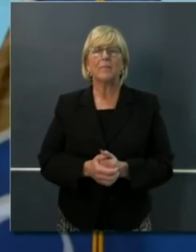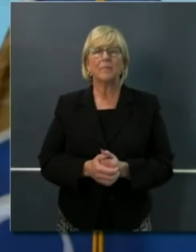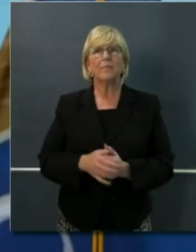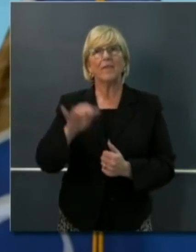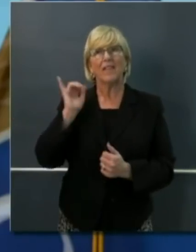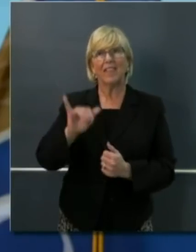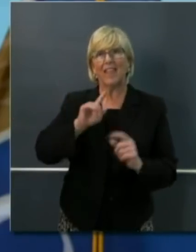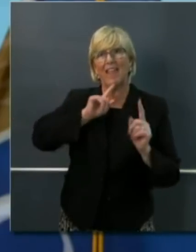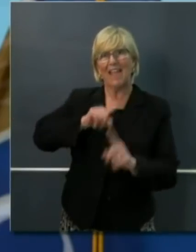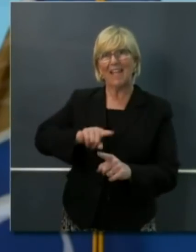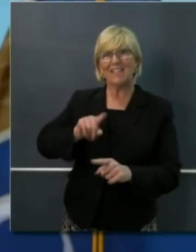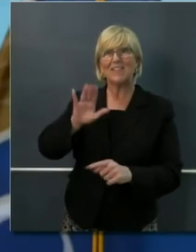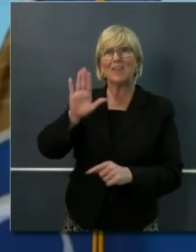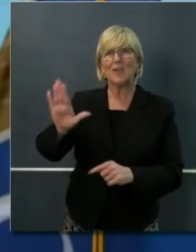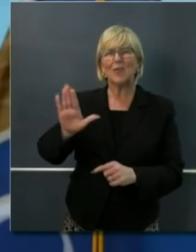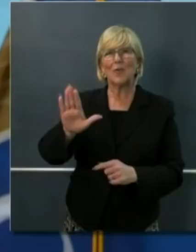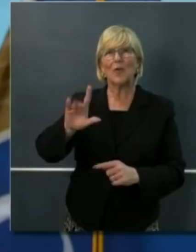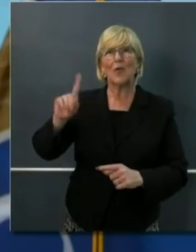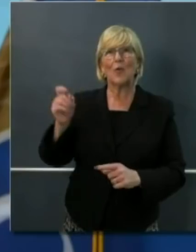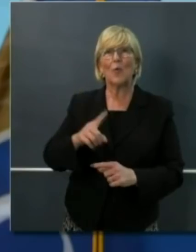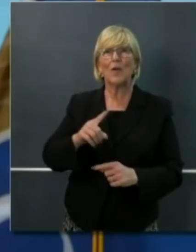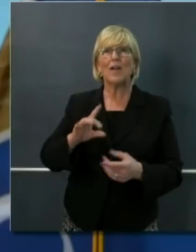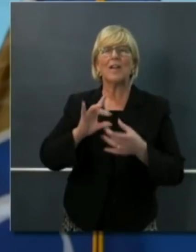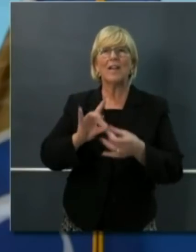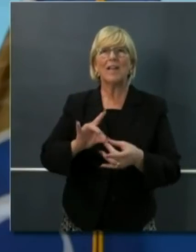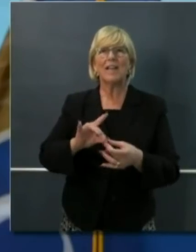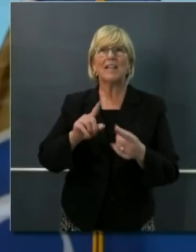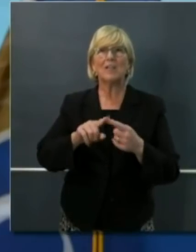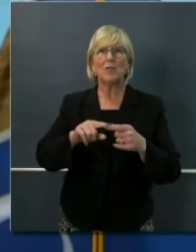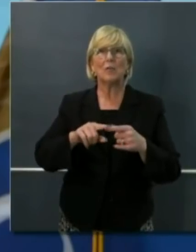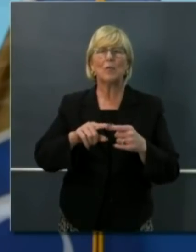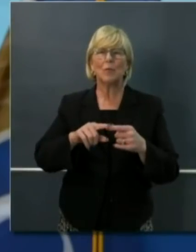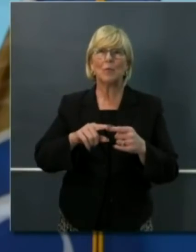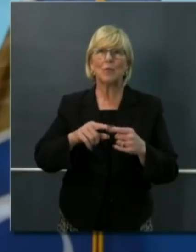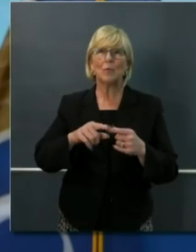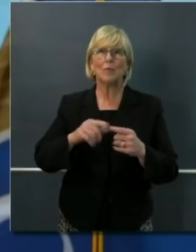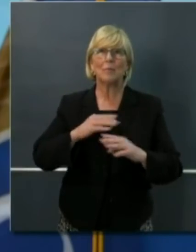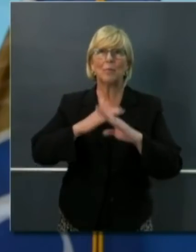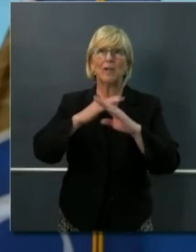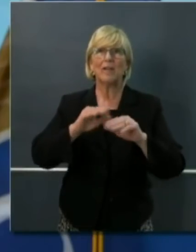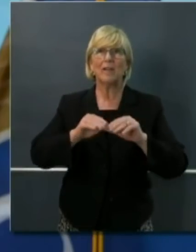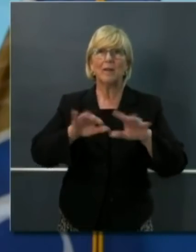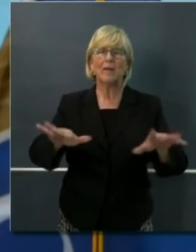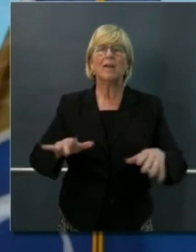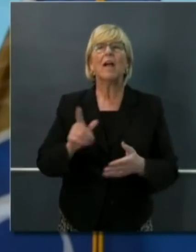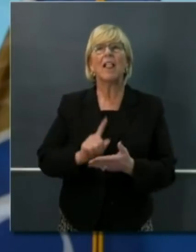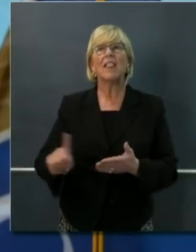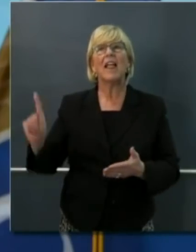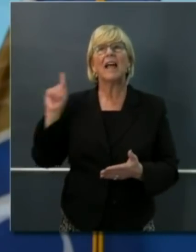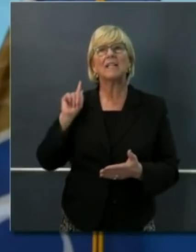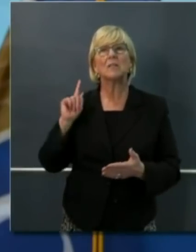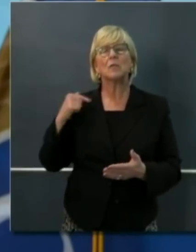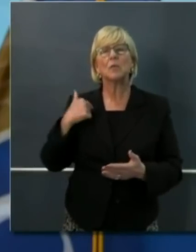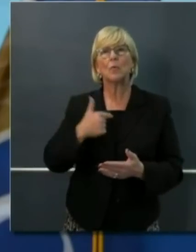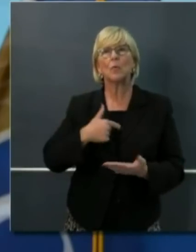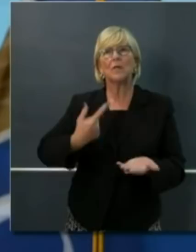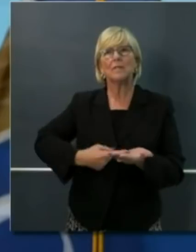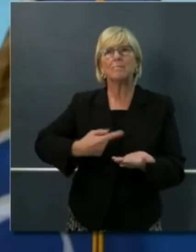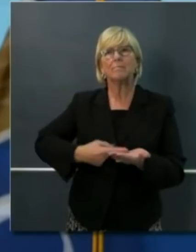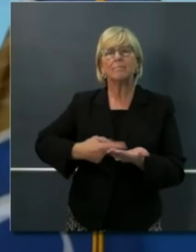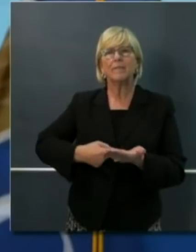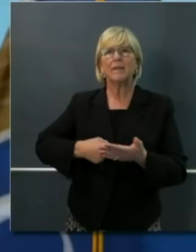predicate to begin the process of helping reopen. Look, we began last week by laying out indicators, a